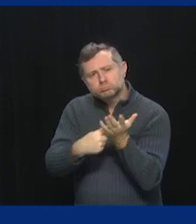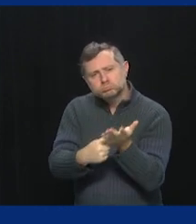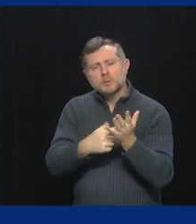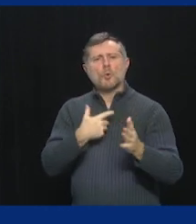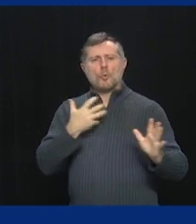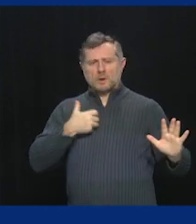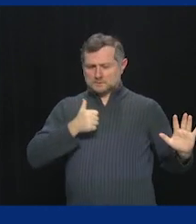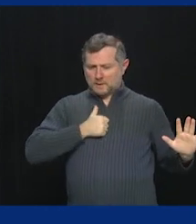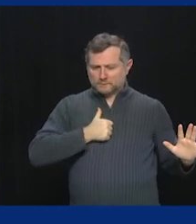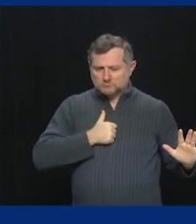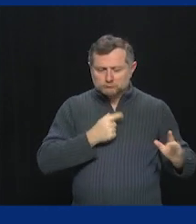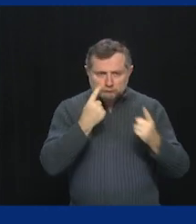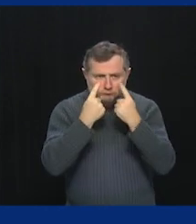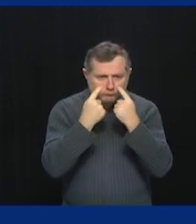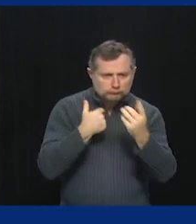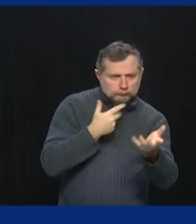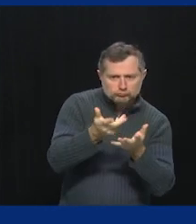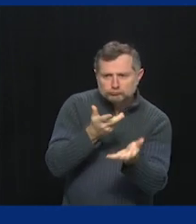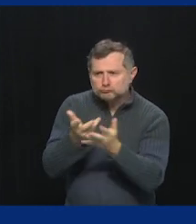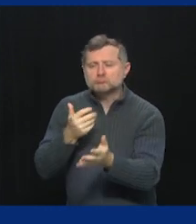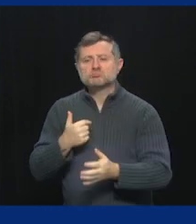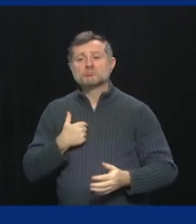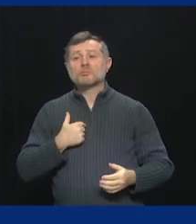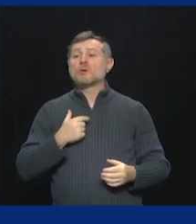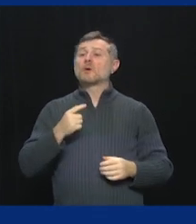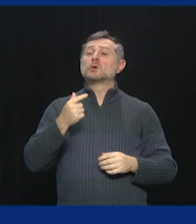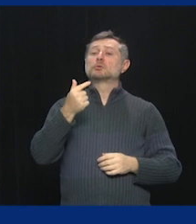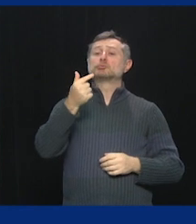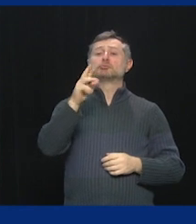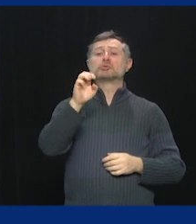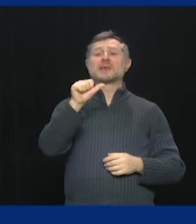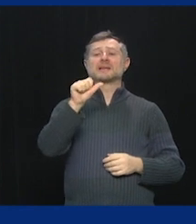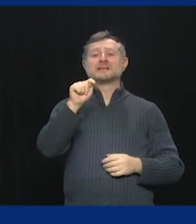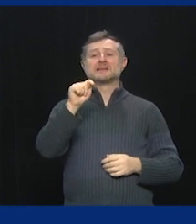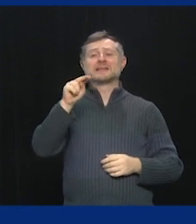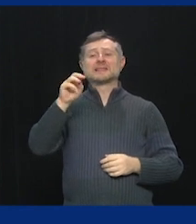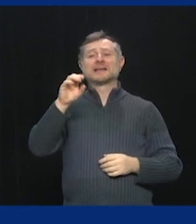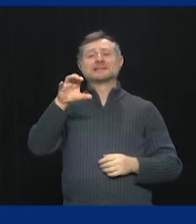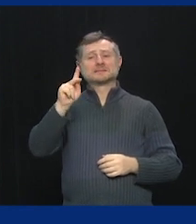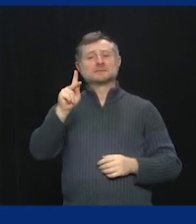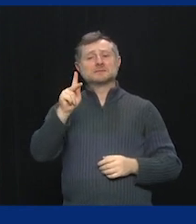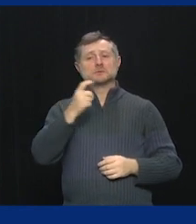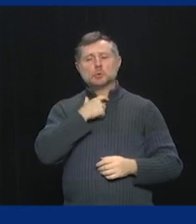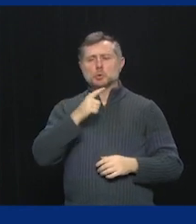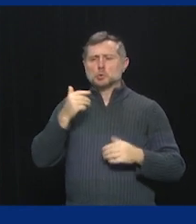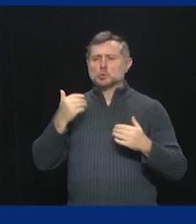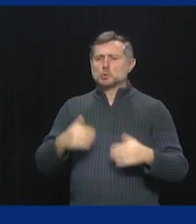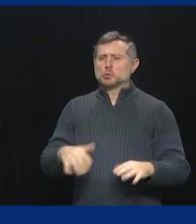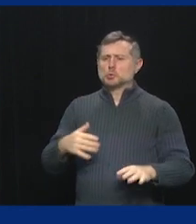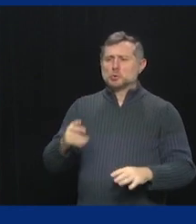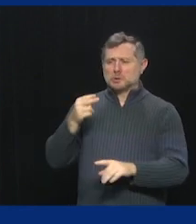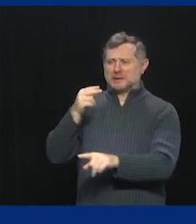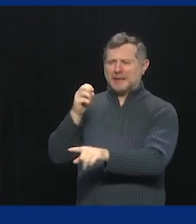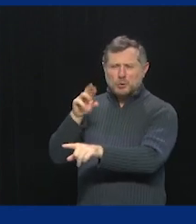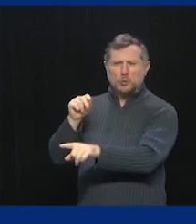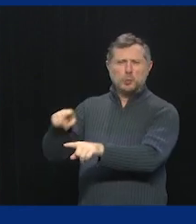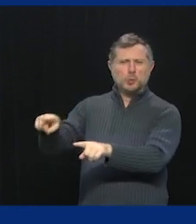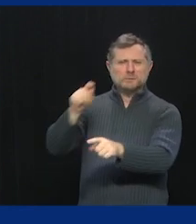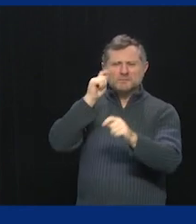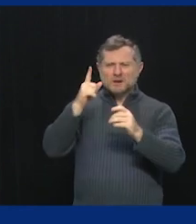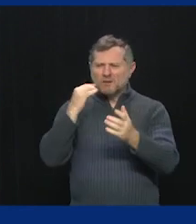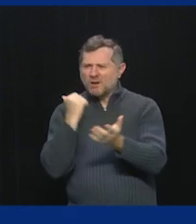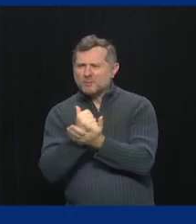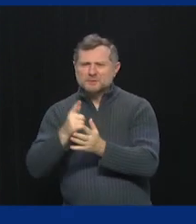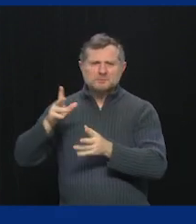as I went from Great Neck and saw heroic individuals on the ground trying to uncover, excavate. It looked like